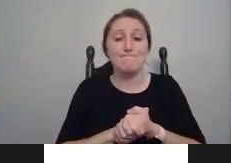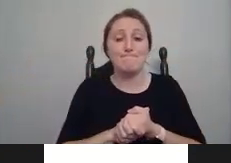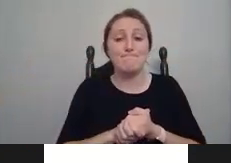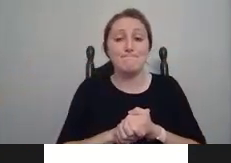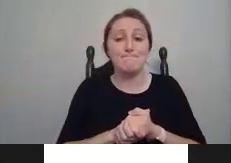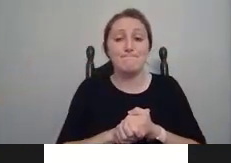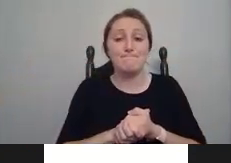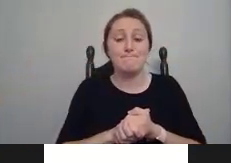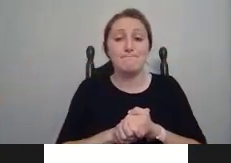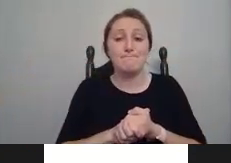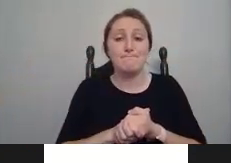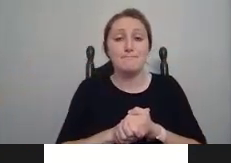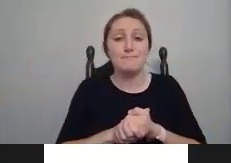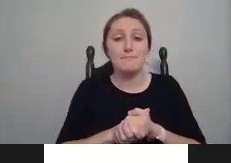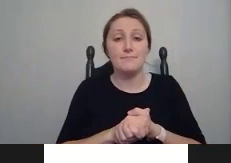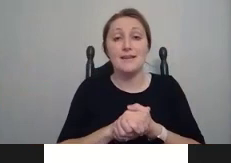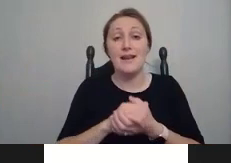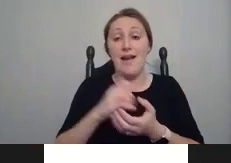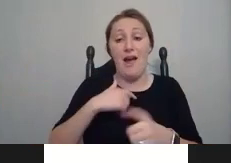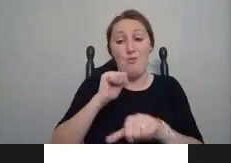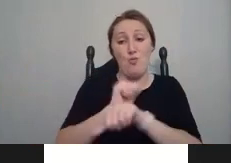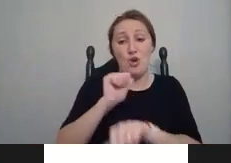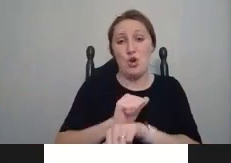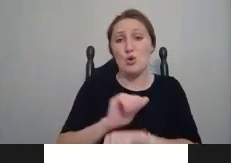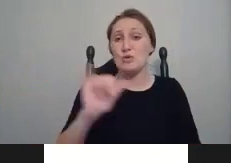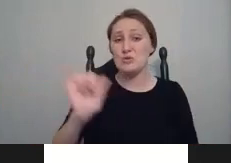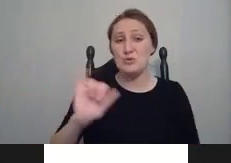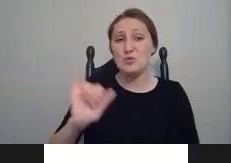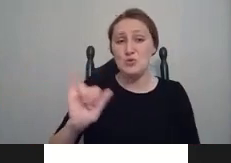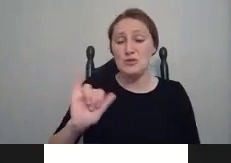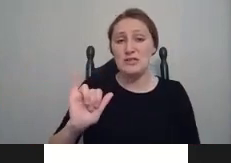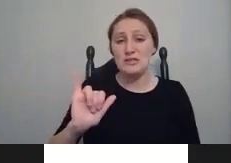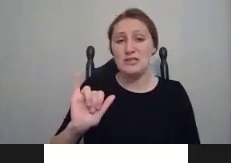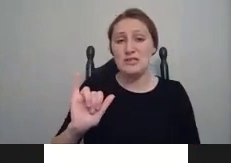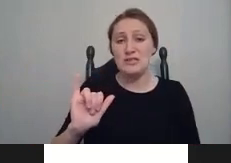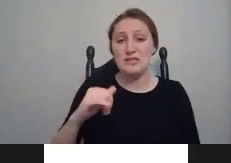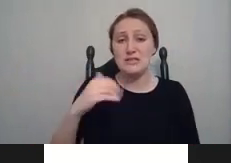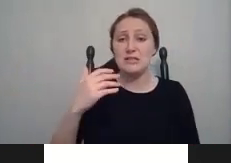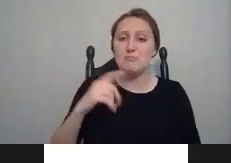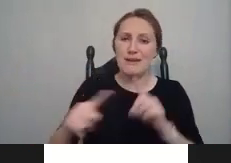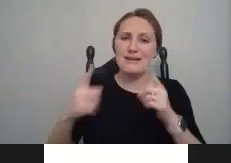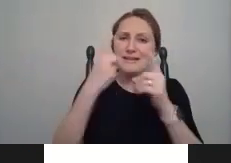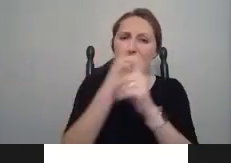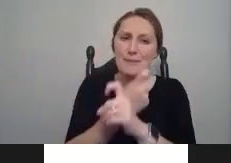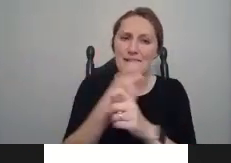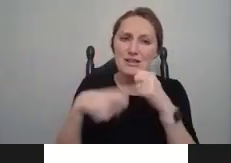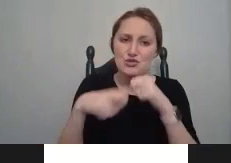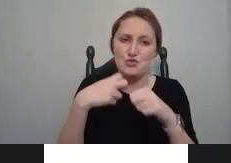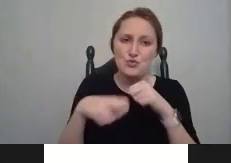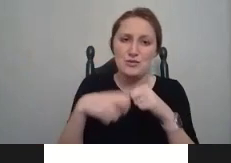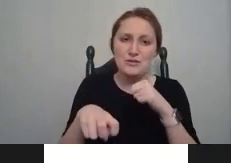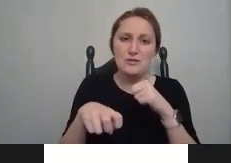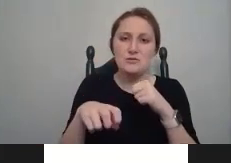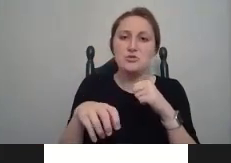That's also something I'm working on, but is certainly complicated. So more to come